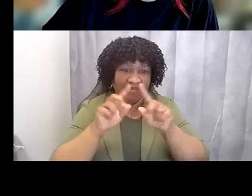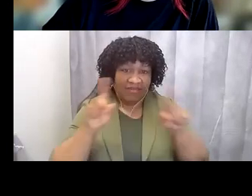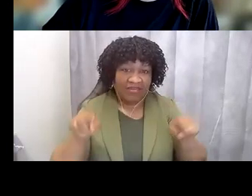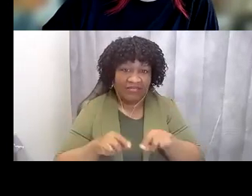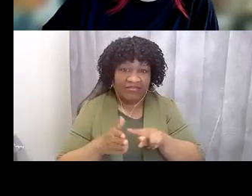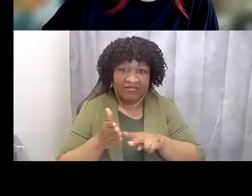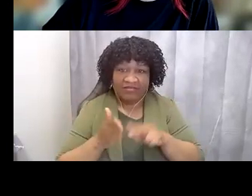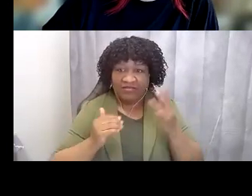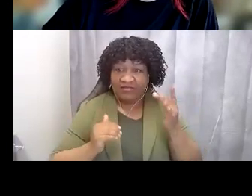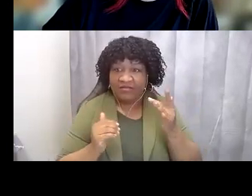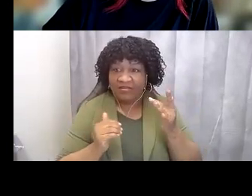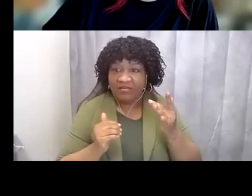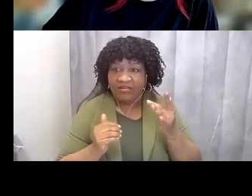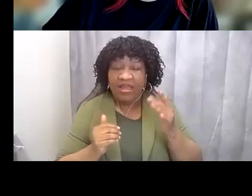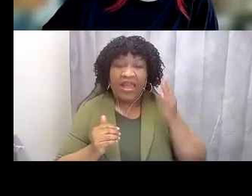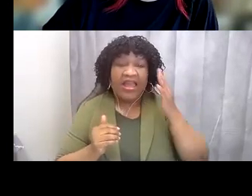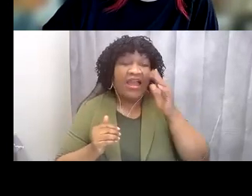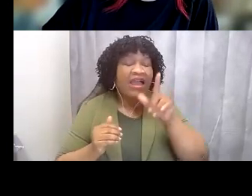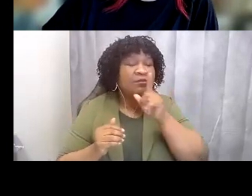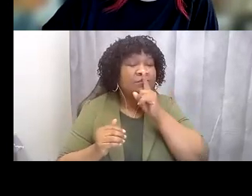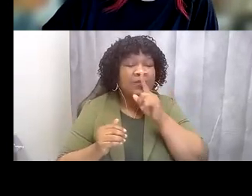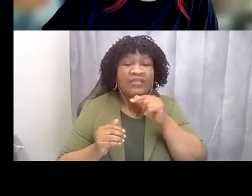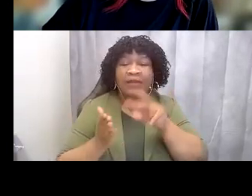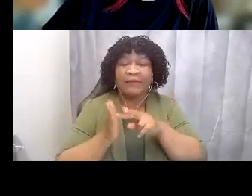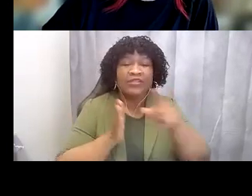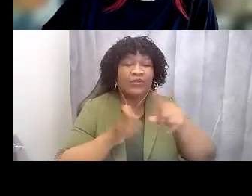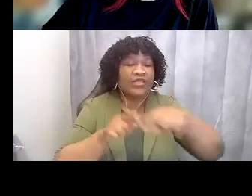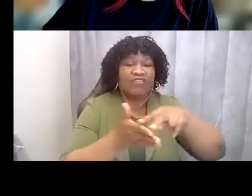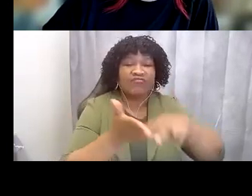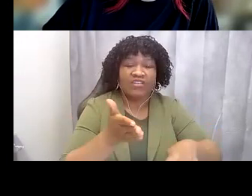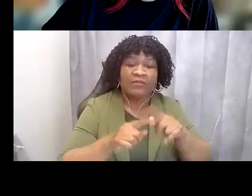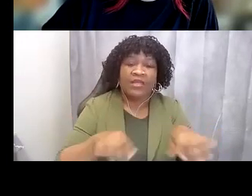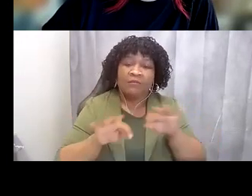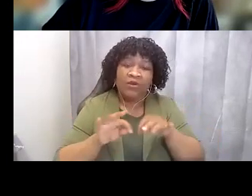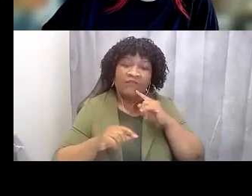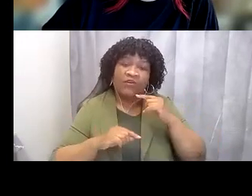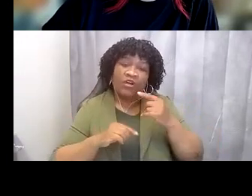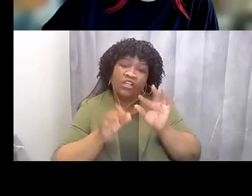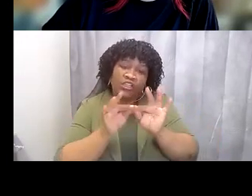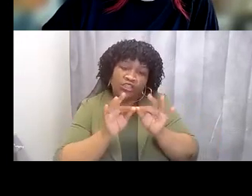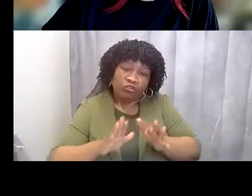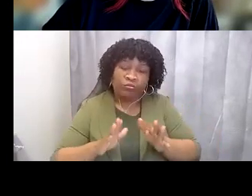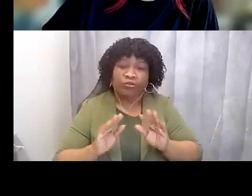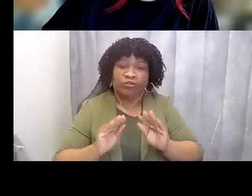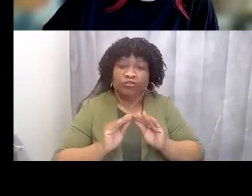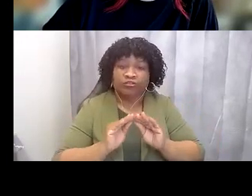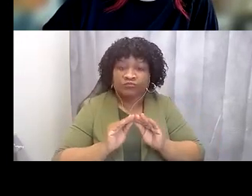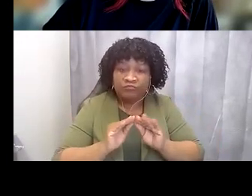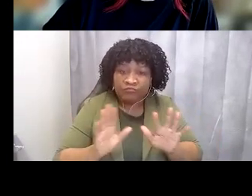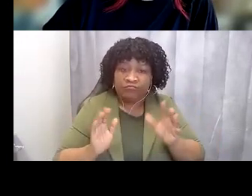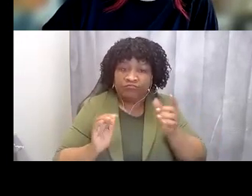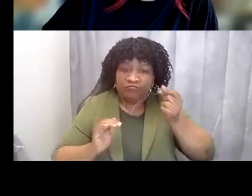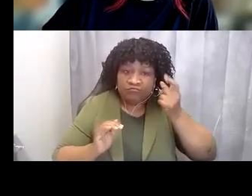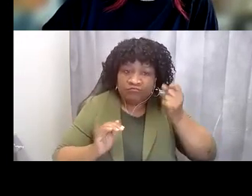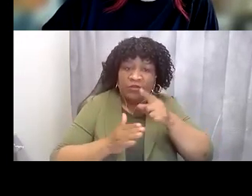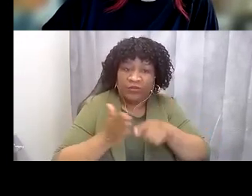I'm not assuming that folks can't read these, but I also want to make sure the interpreters are only going to interpret